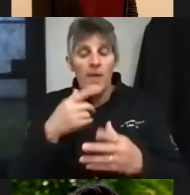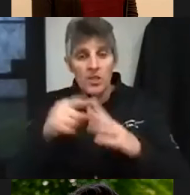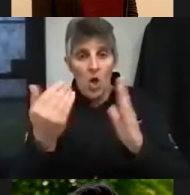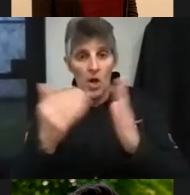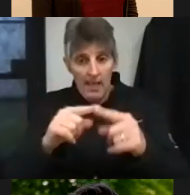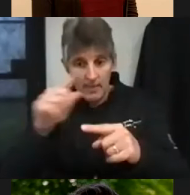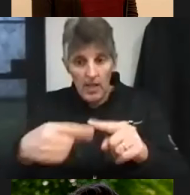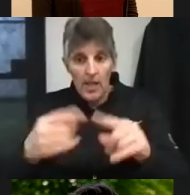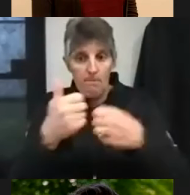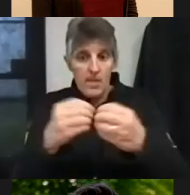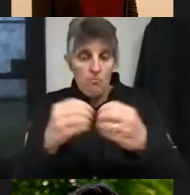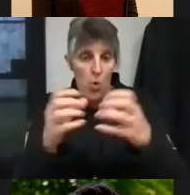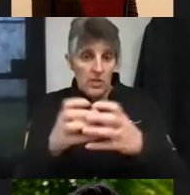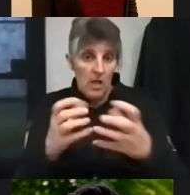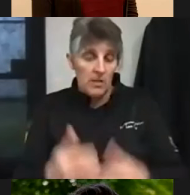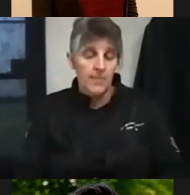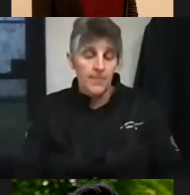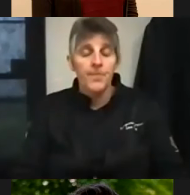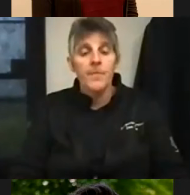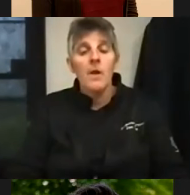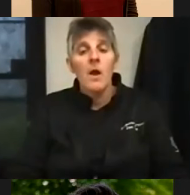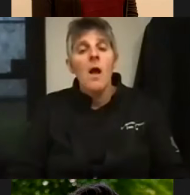making more cells.